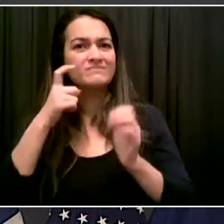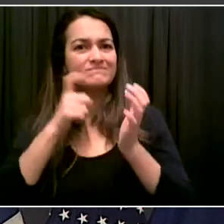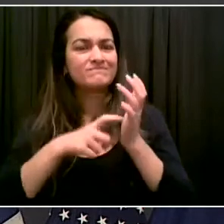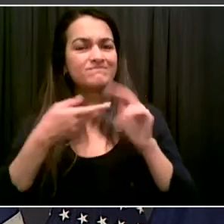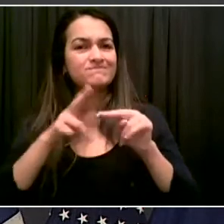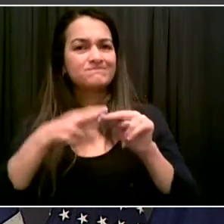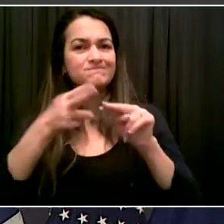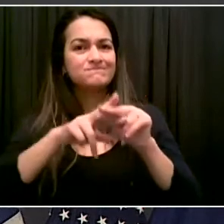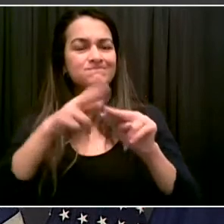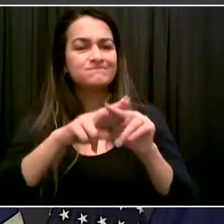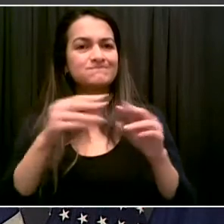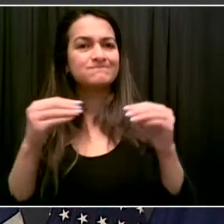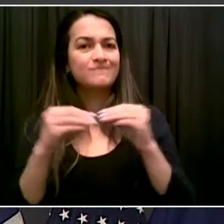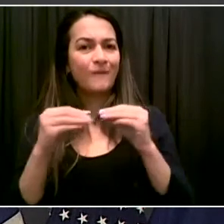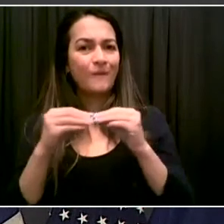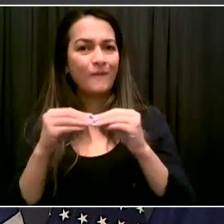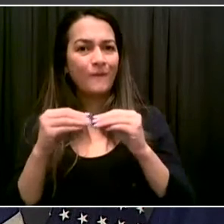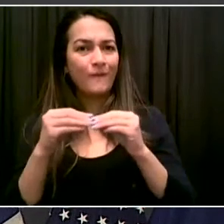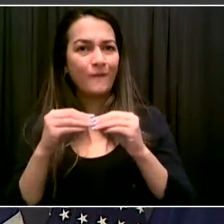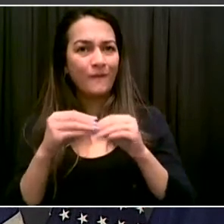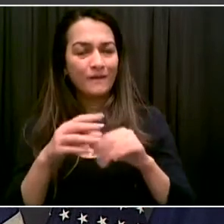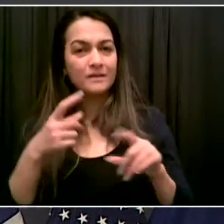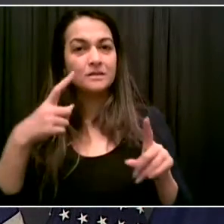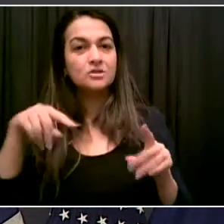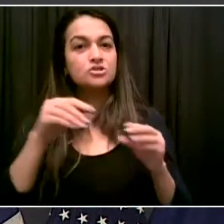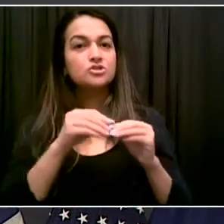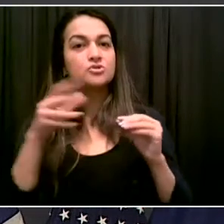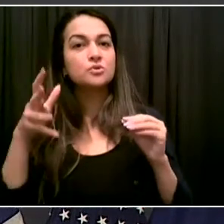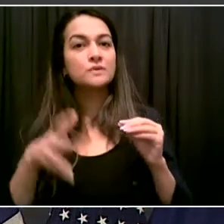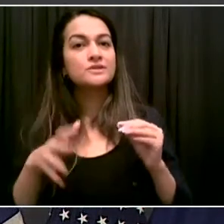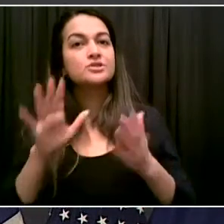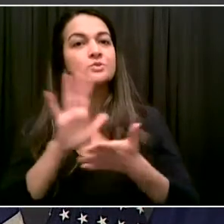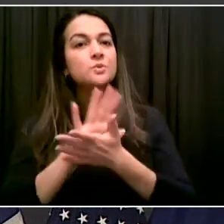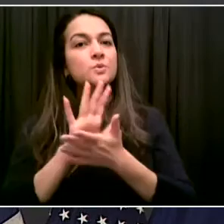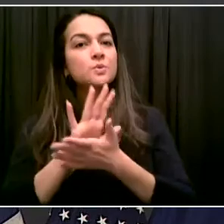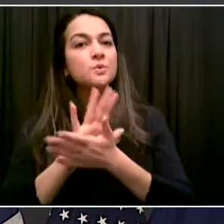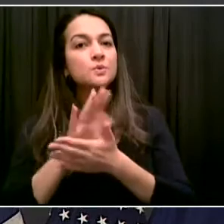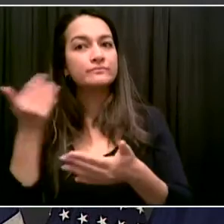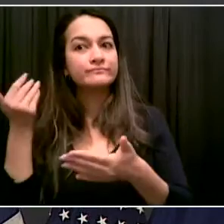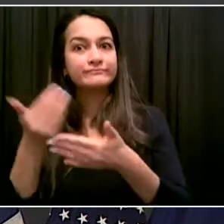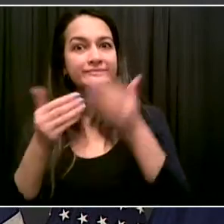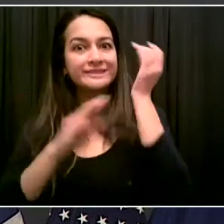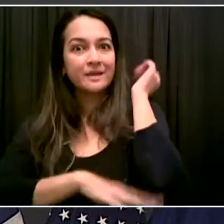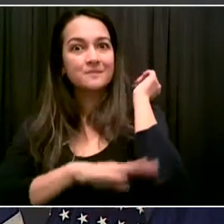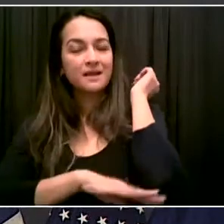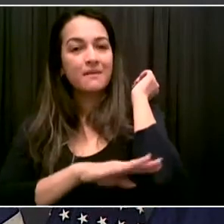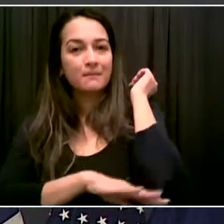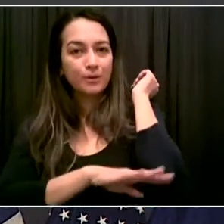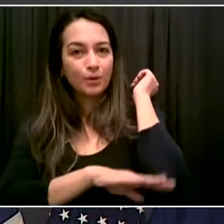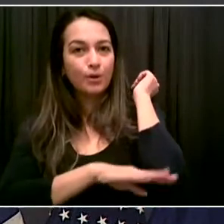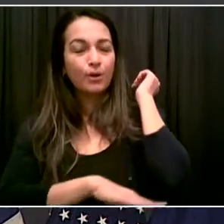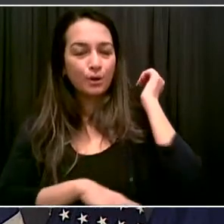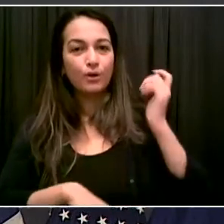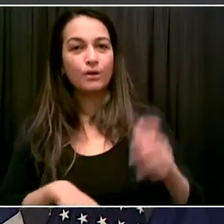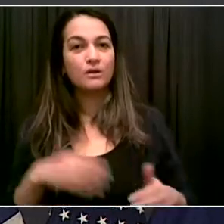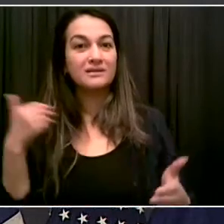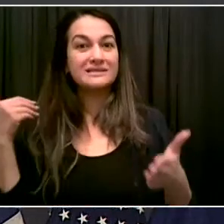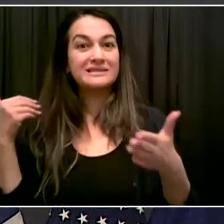starts, is there any plan in the city for more remote options for kids who aren't